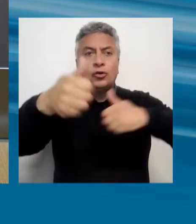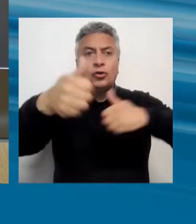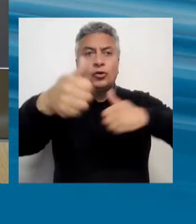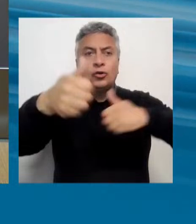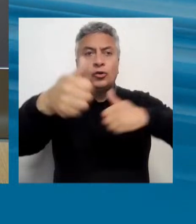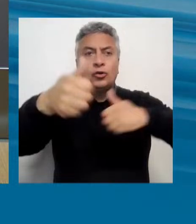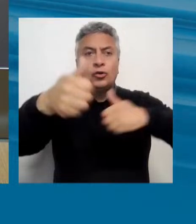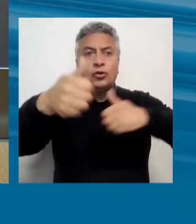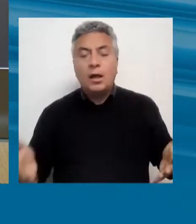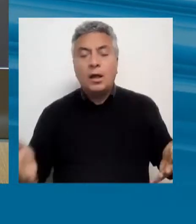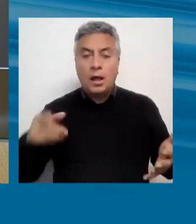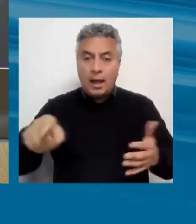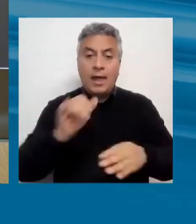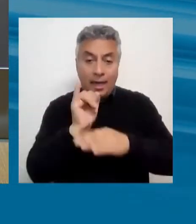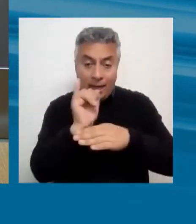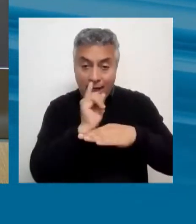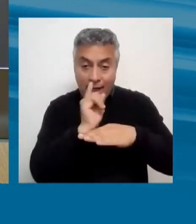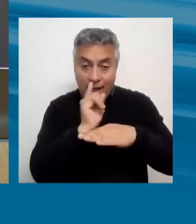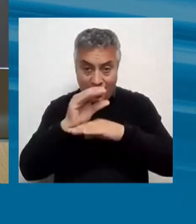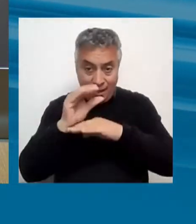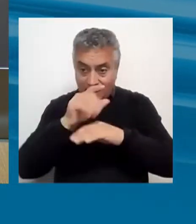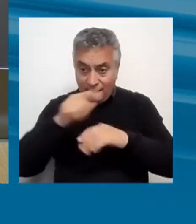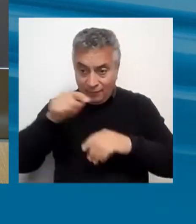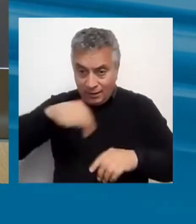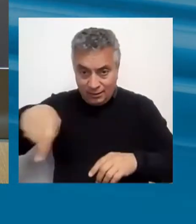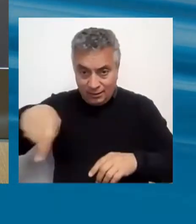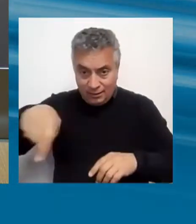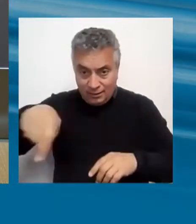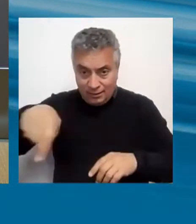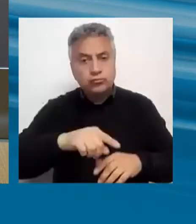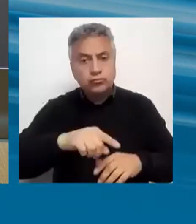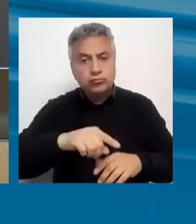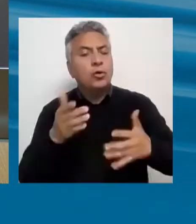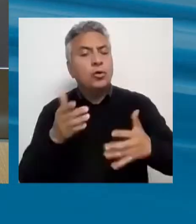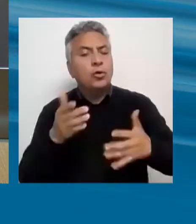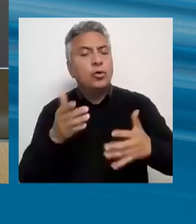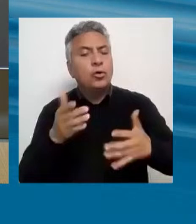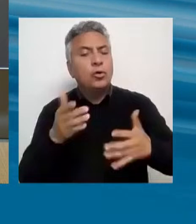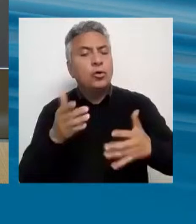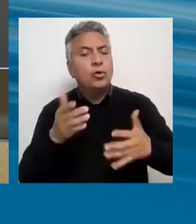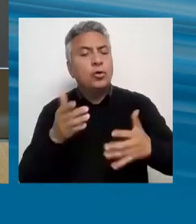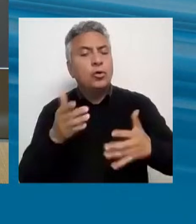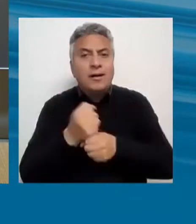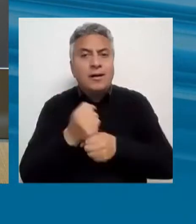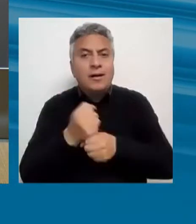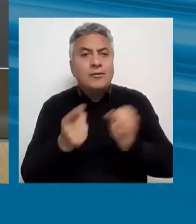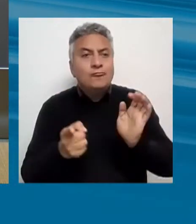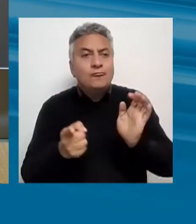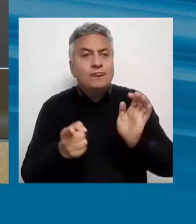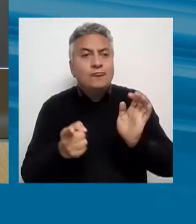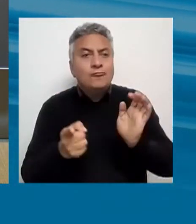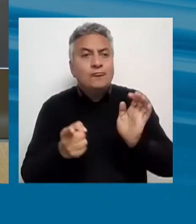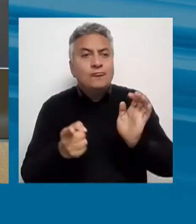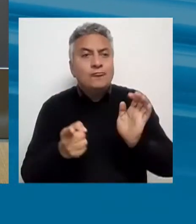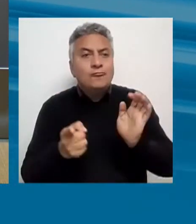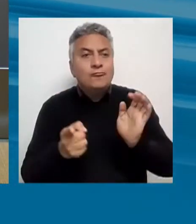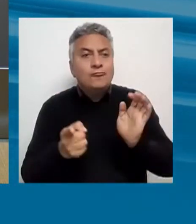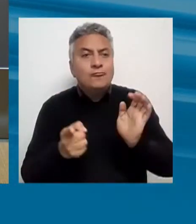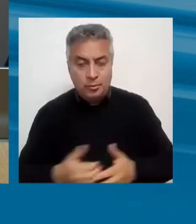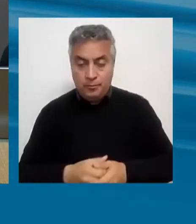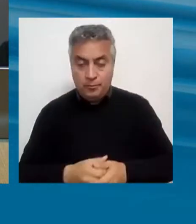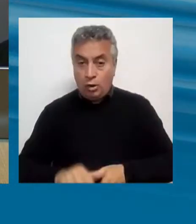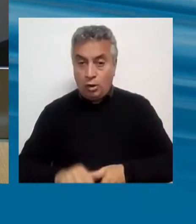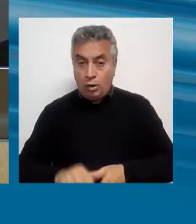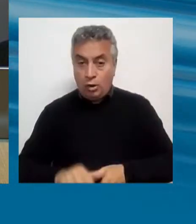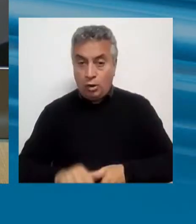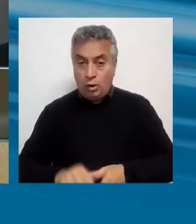their taxes. And of course, we began in Barbados in 2018 as the third most indebted country in the world, which speaks to the fact